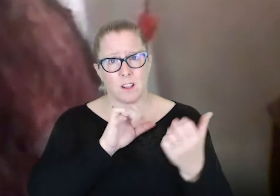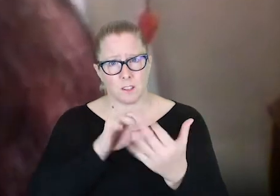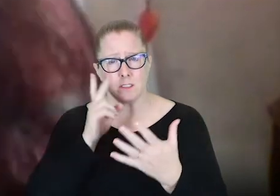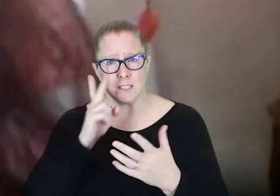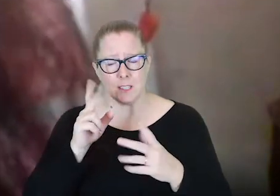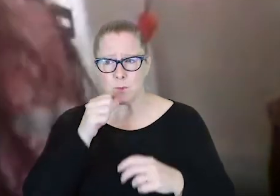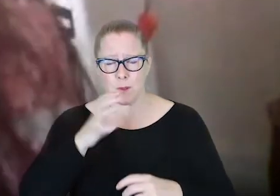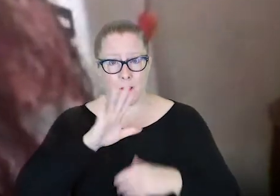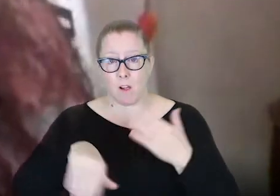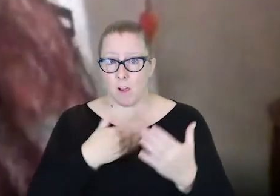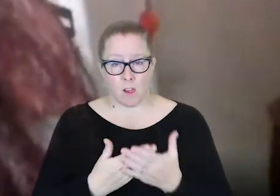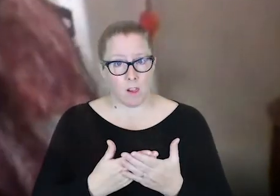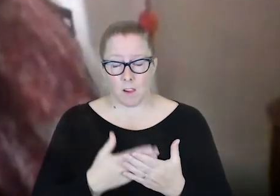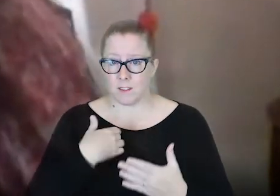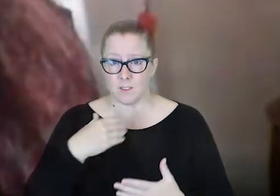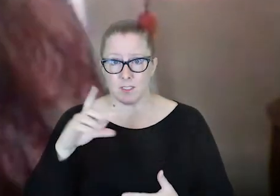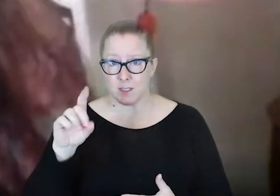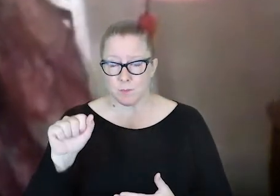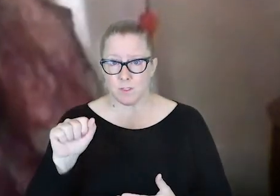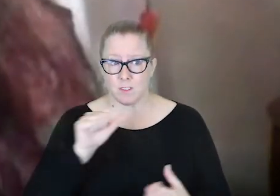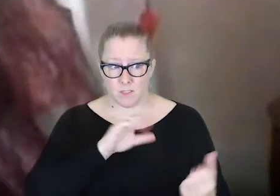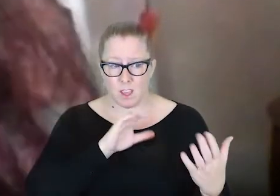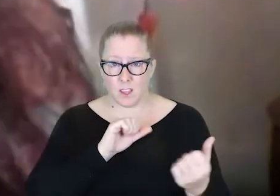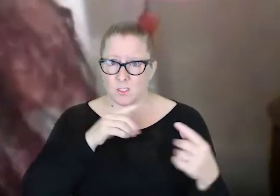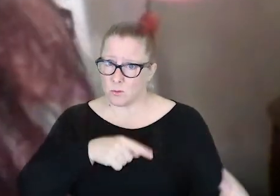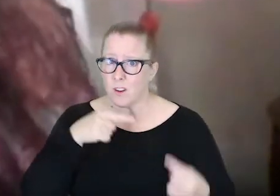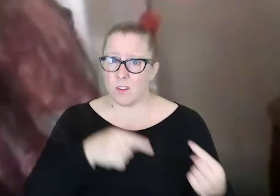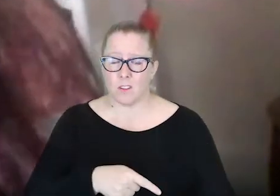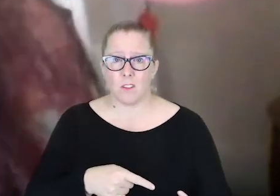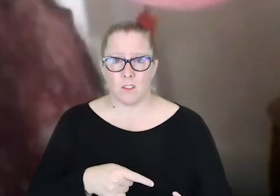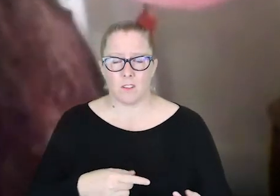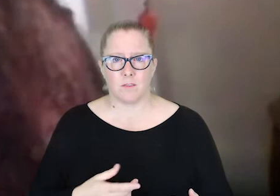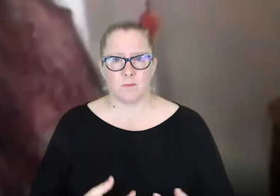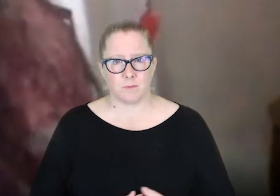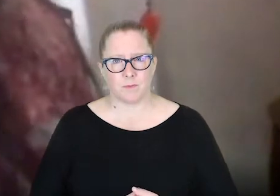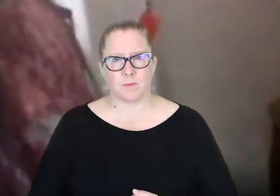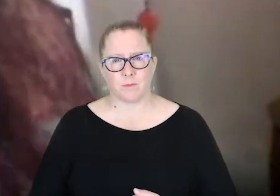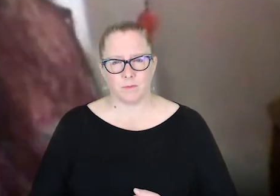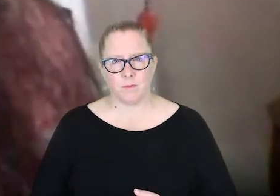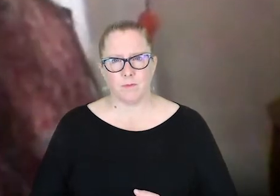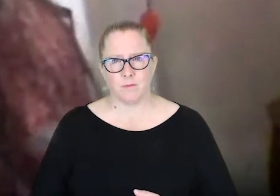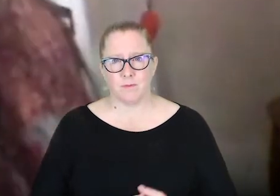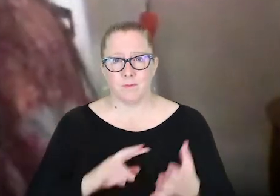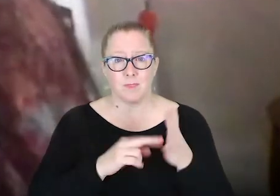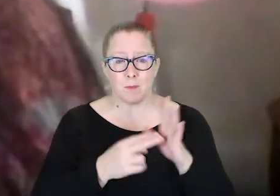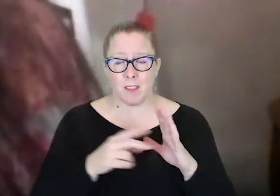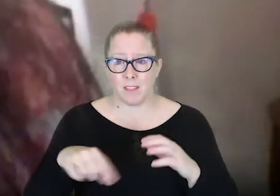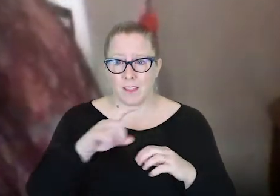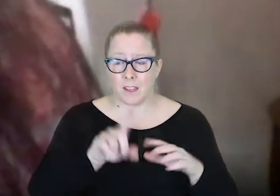them. So these are the challenges which practically every woman with disability faced in their